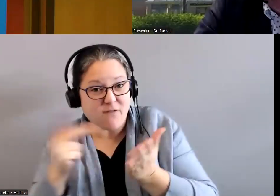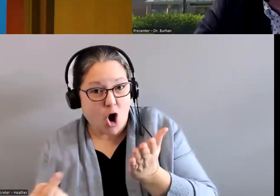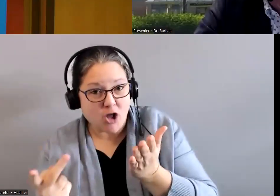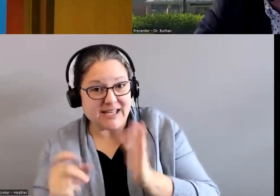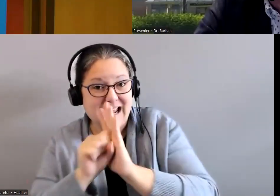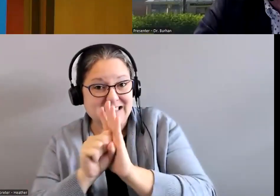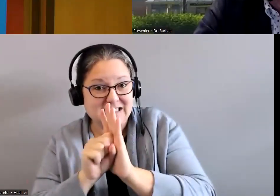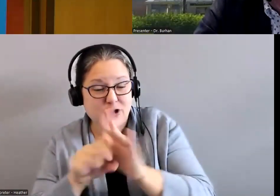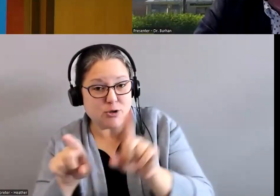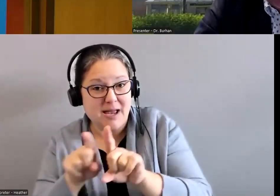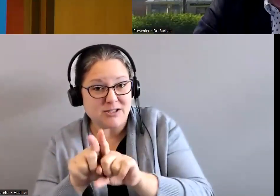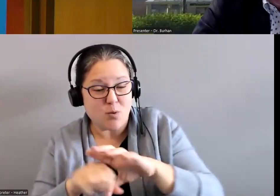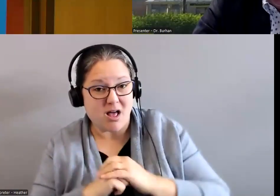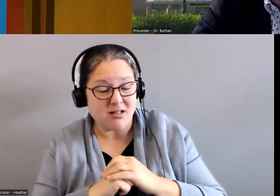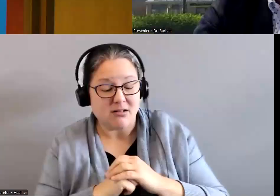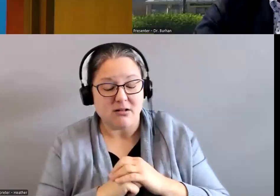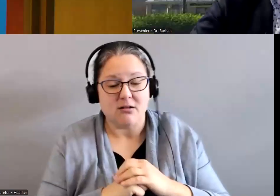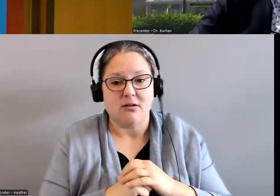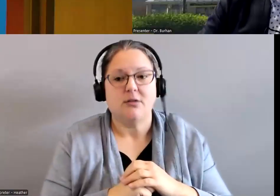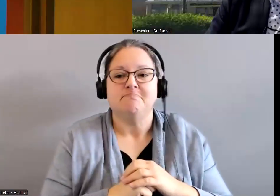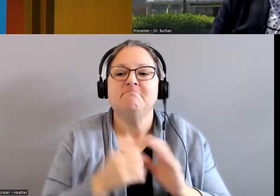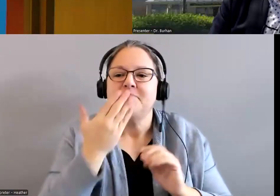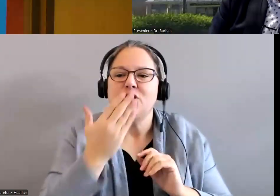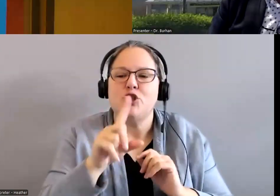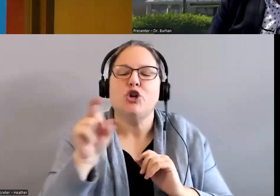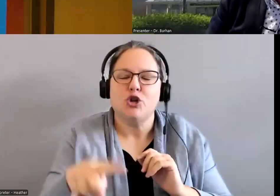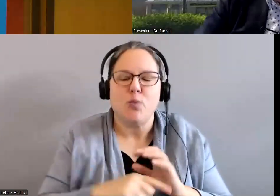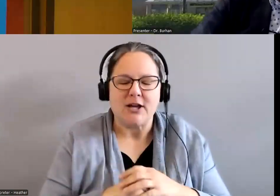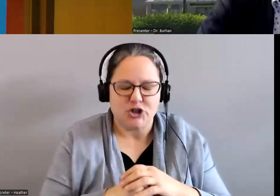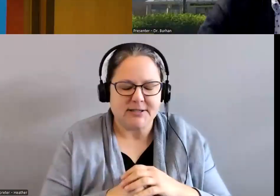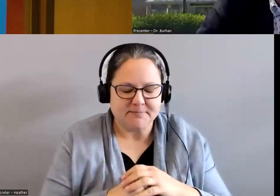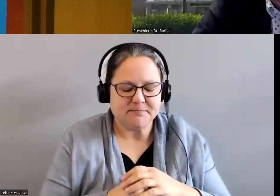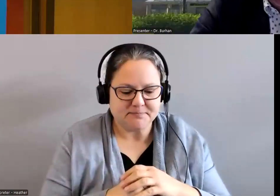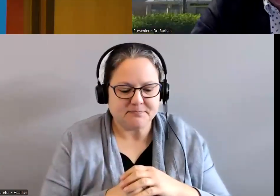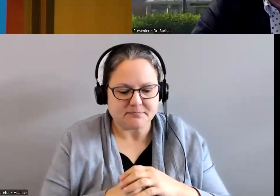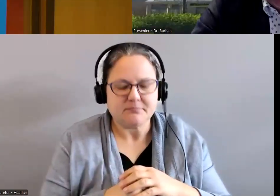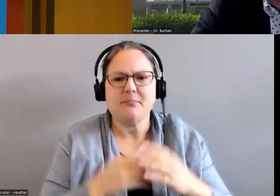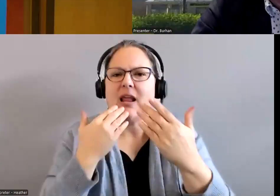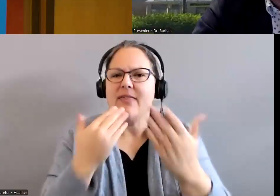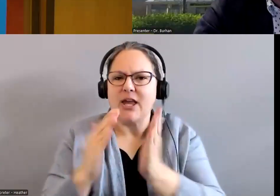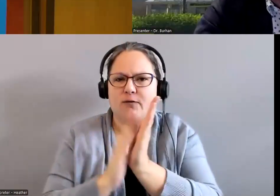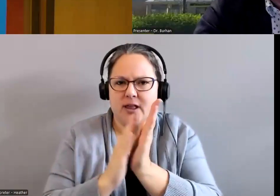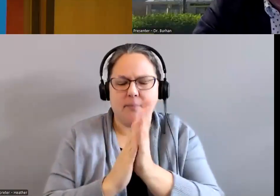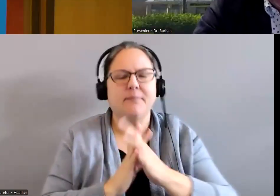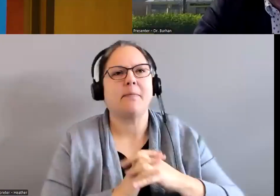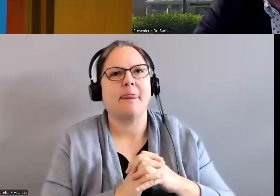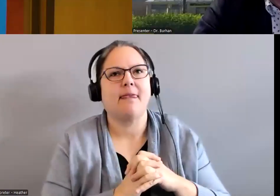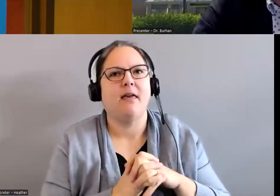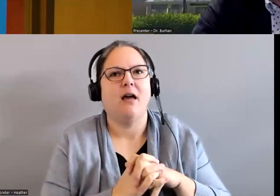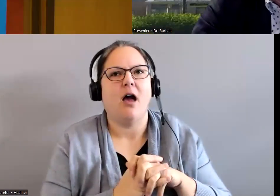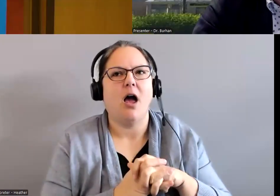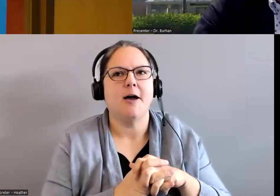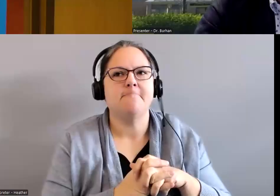treatment target? Right. Yeah, great question. Thanks again for the compliment. I think, as you